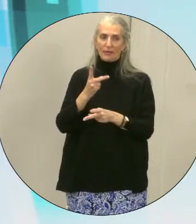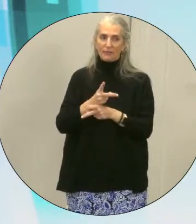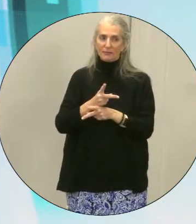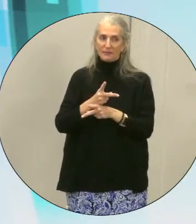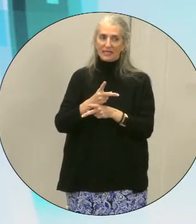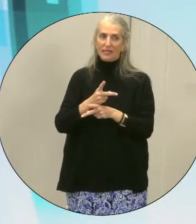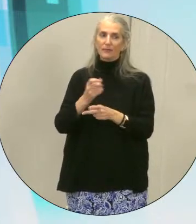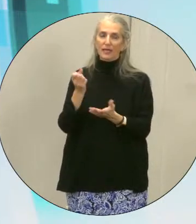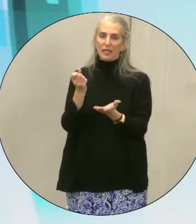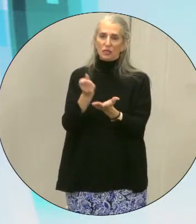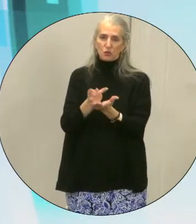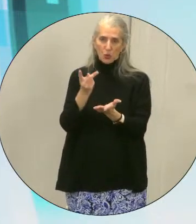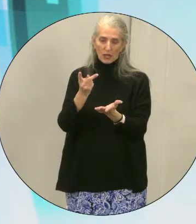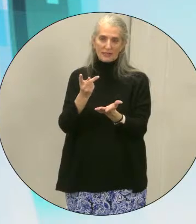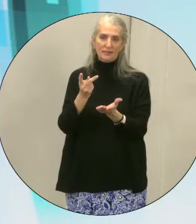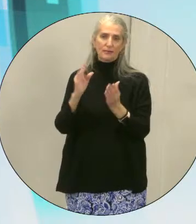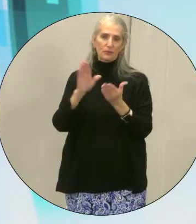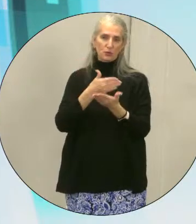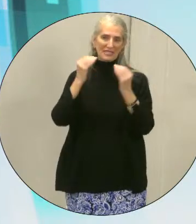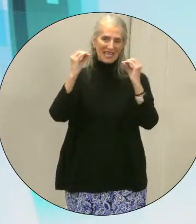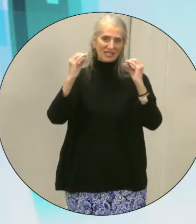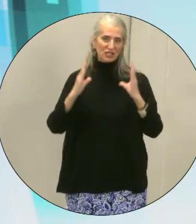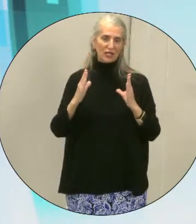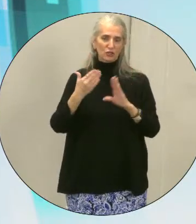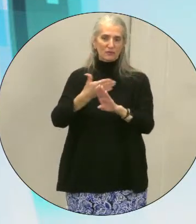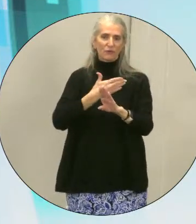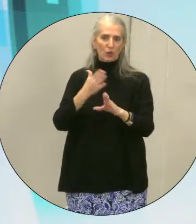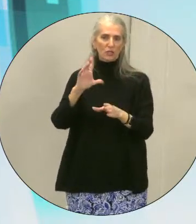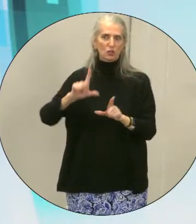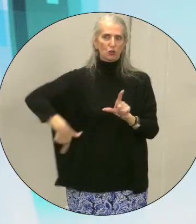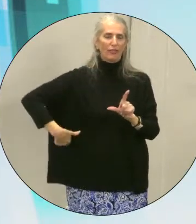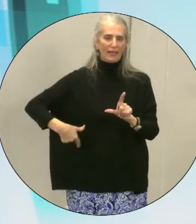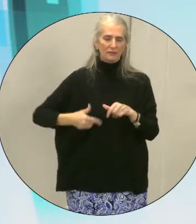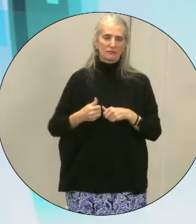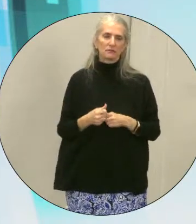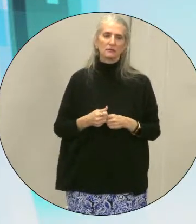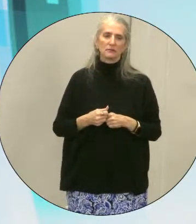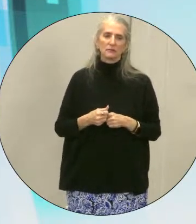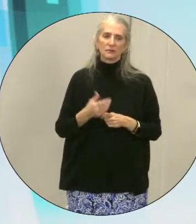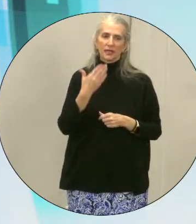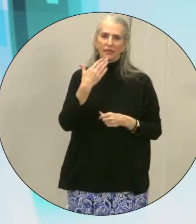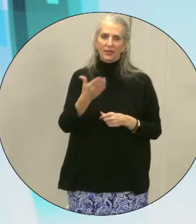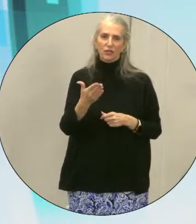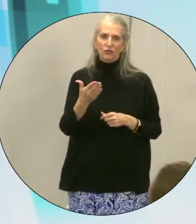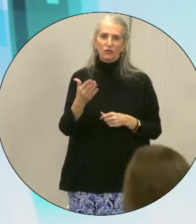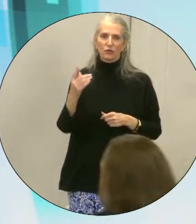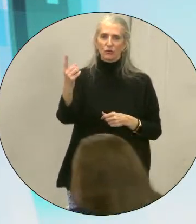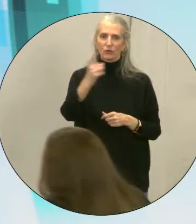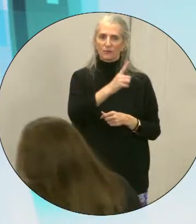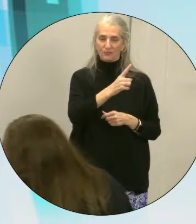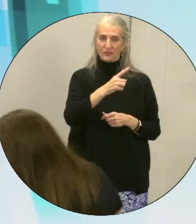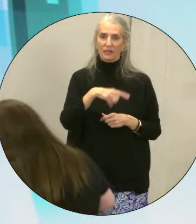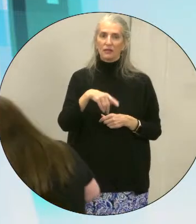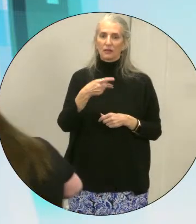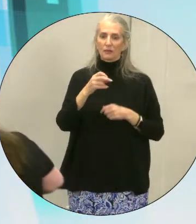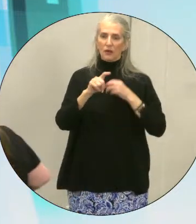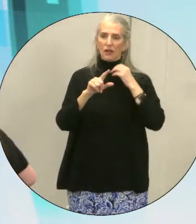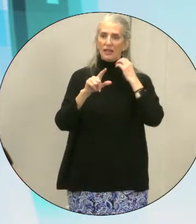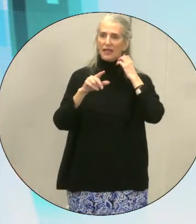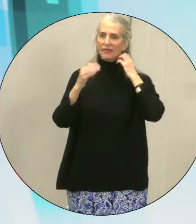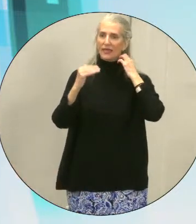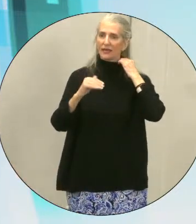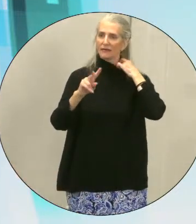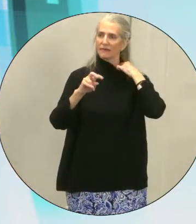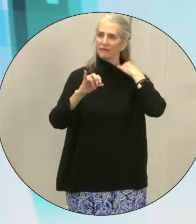endorsed music educators working in our communities before it's too late. Thank you. Thank you, Paul. If you could come forward. After that, Vicki Kreidel.